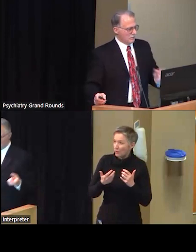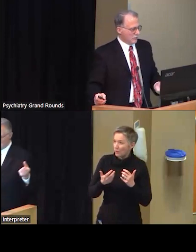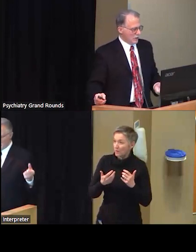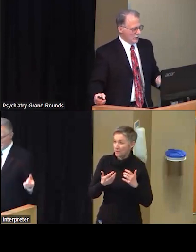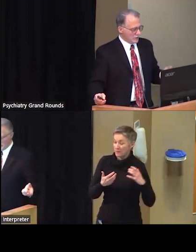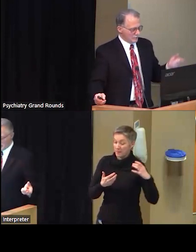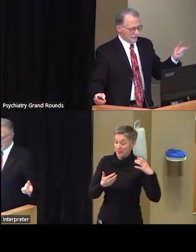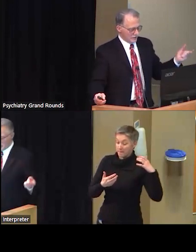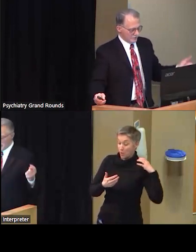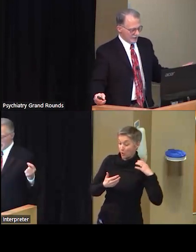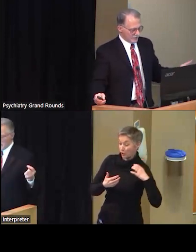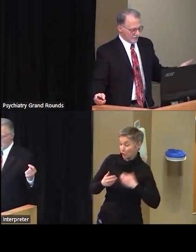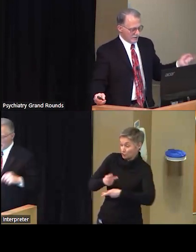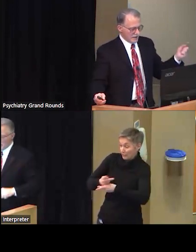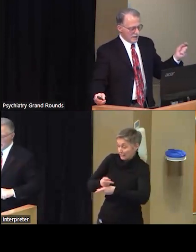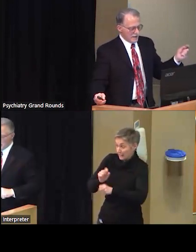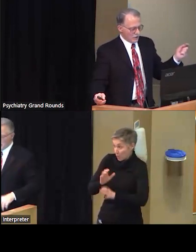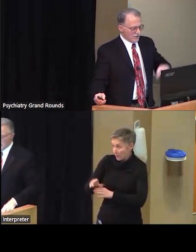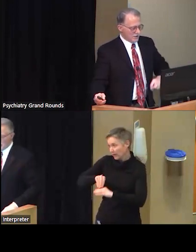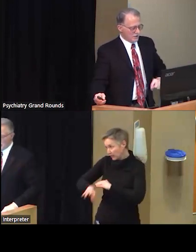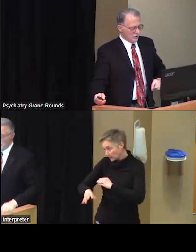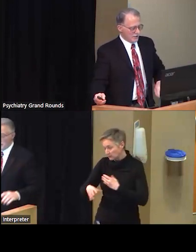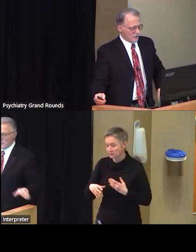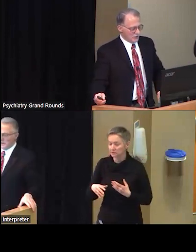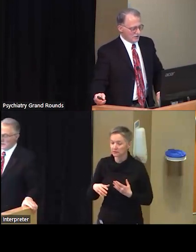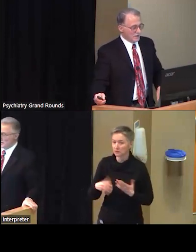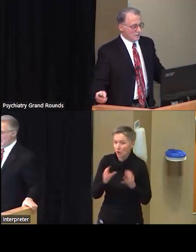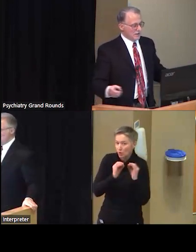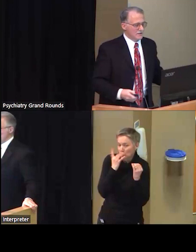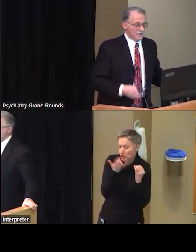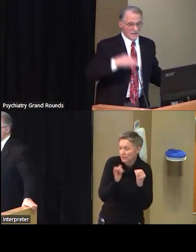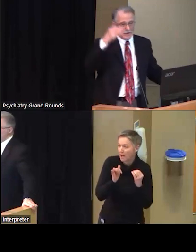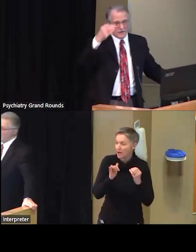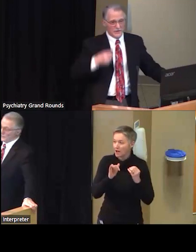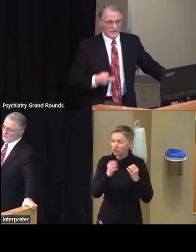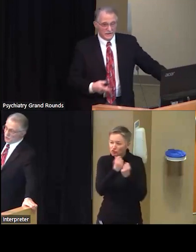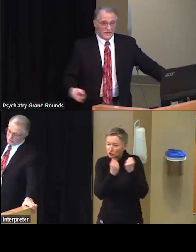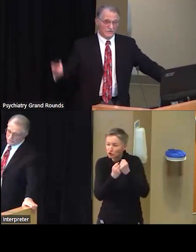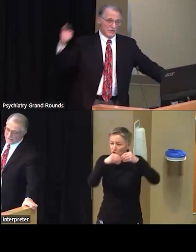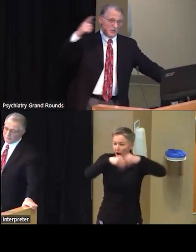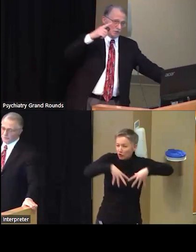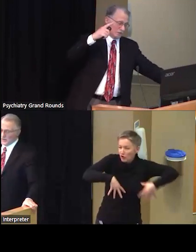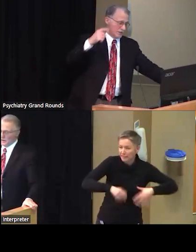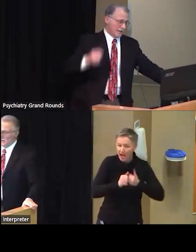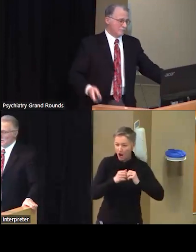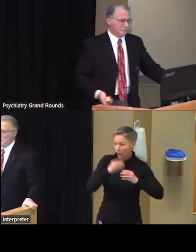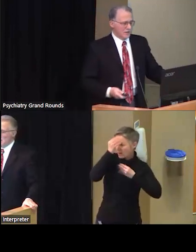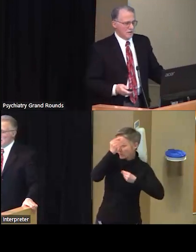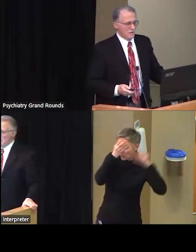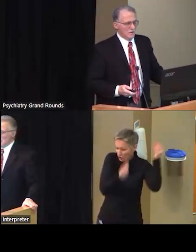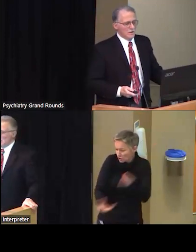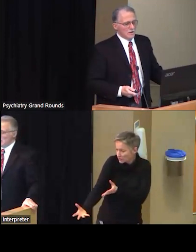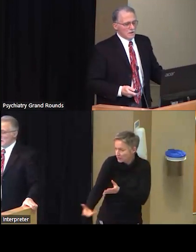by an employer affects this. Organizational characteristics, complexities, hierarchies, how do you get information to the top?